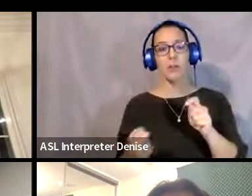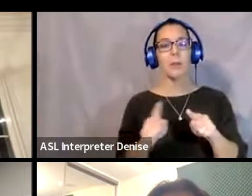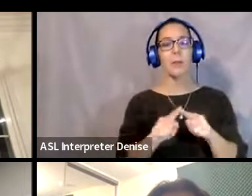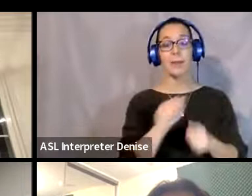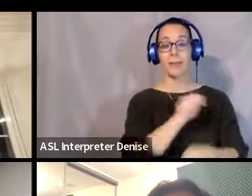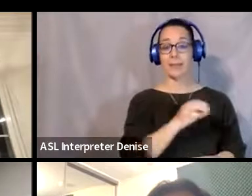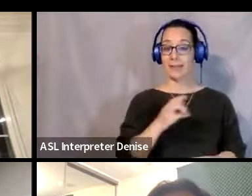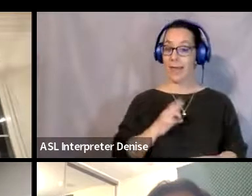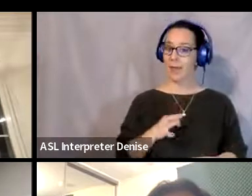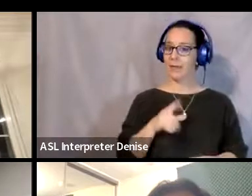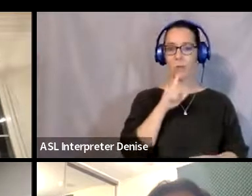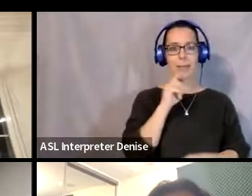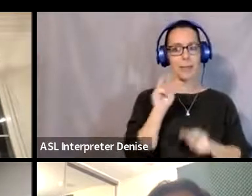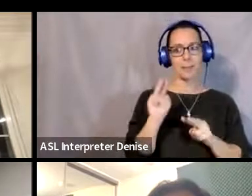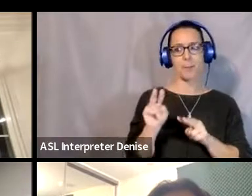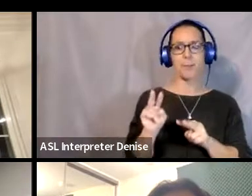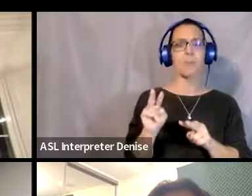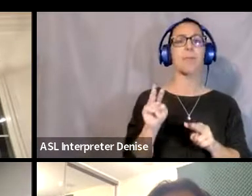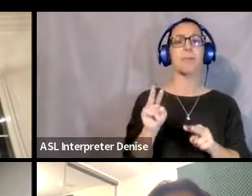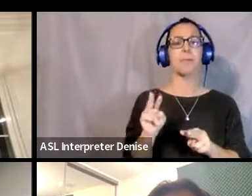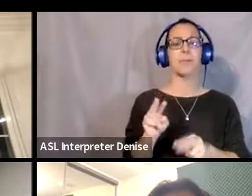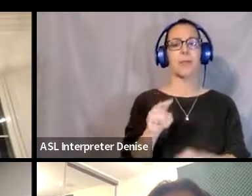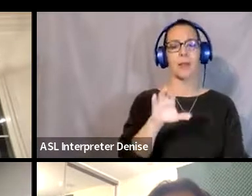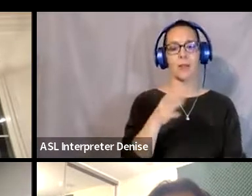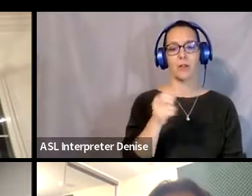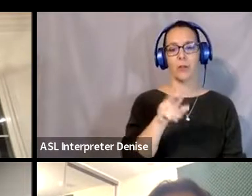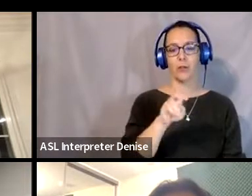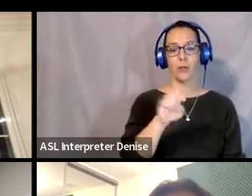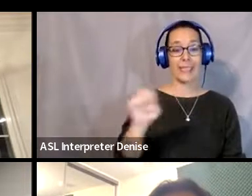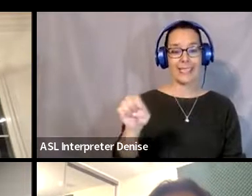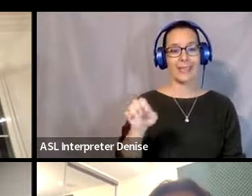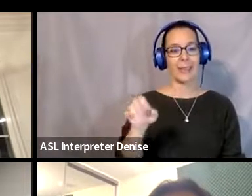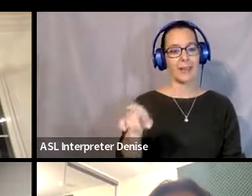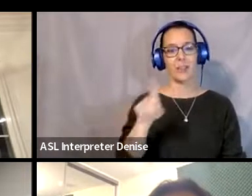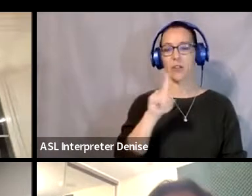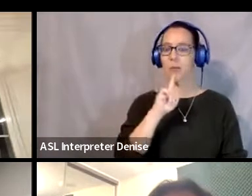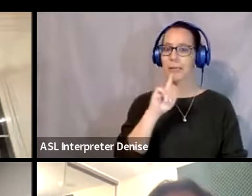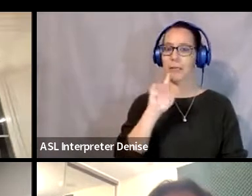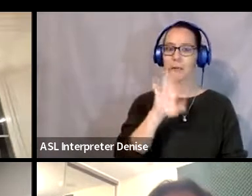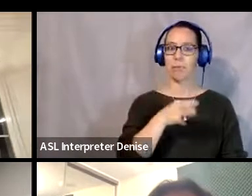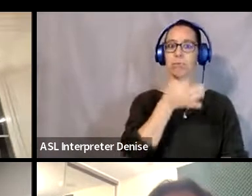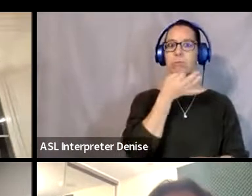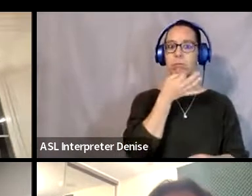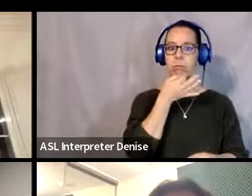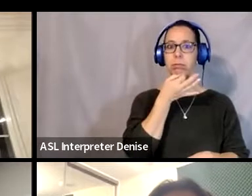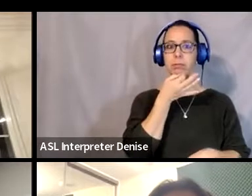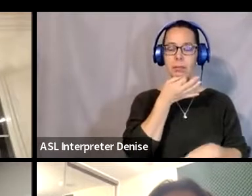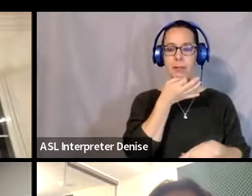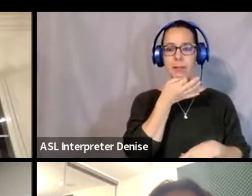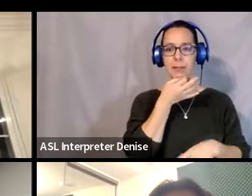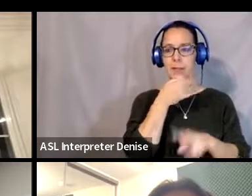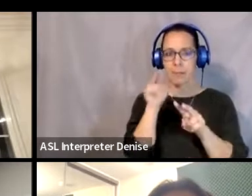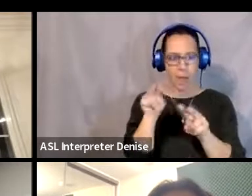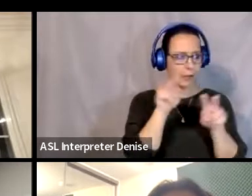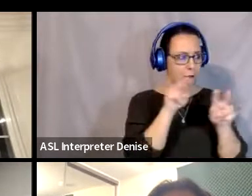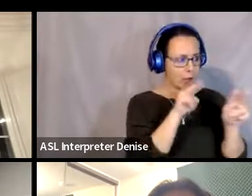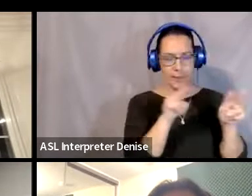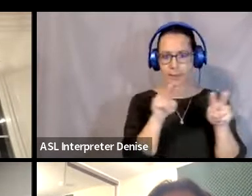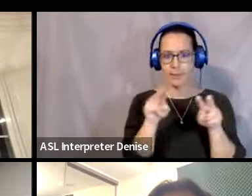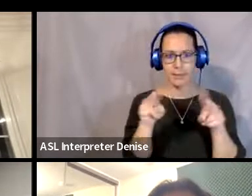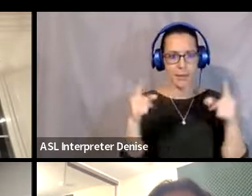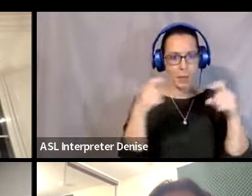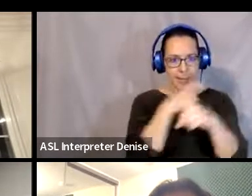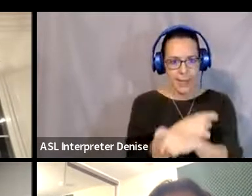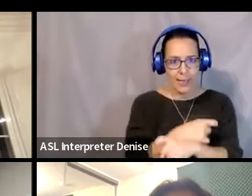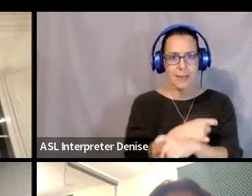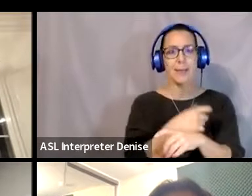Cherie is a master at navigating complicated things and you know, in terms of just